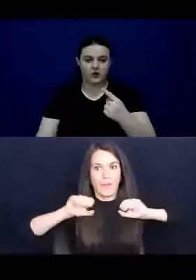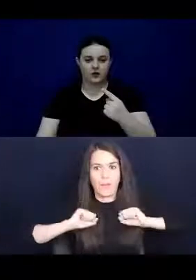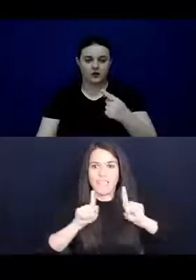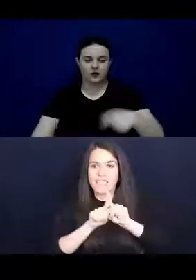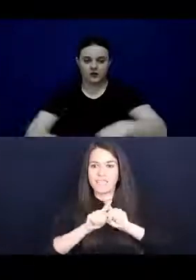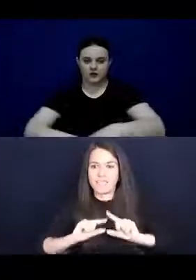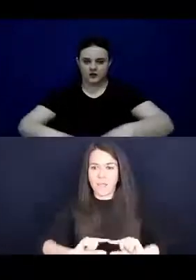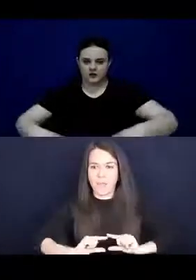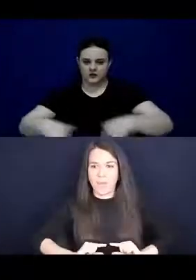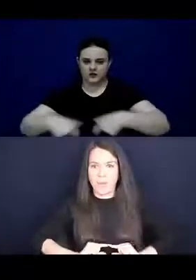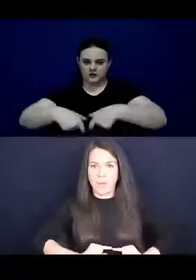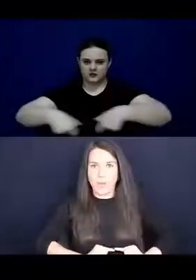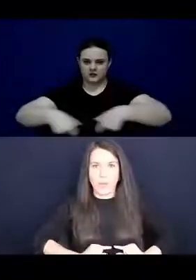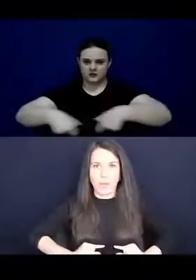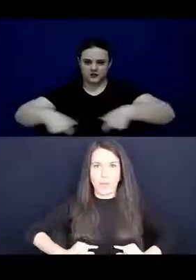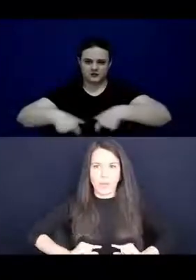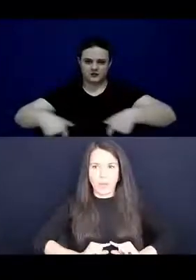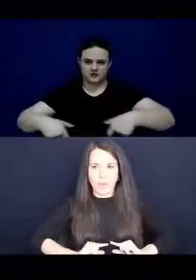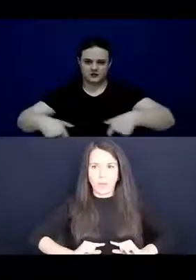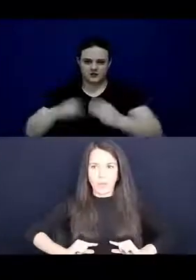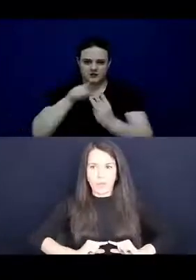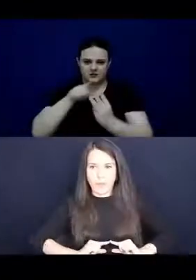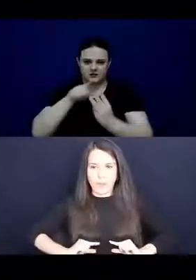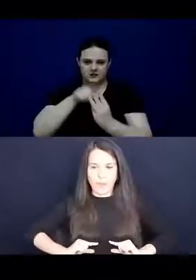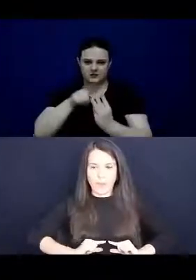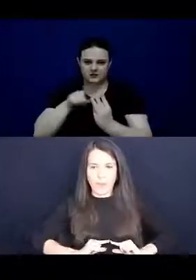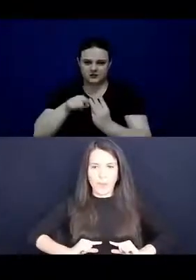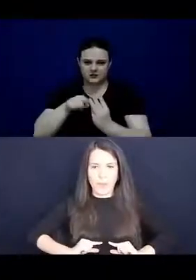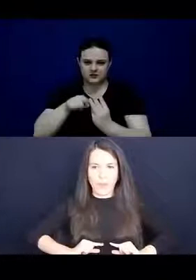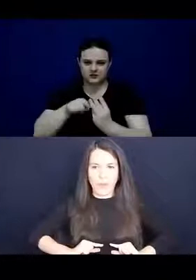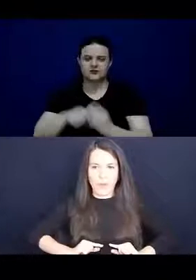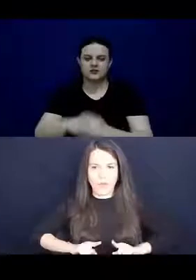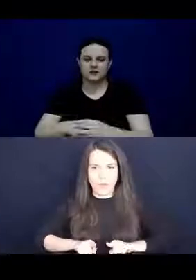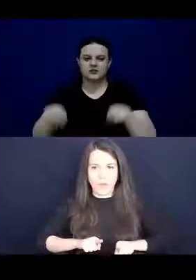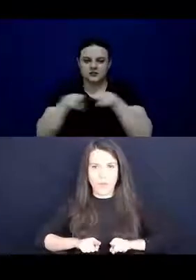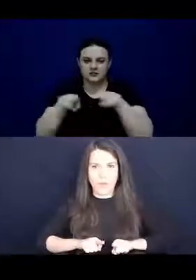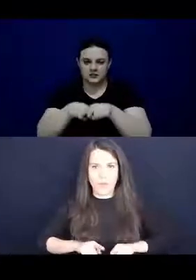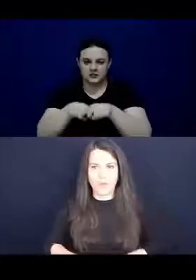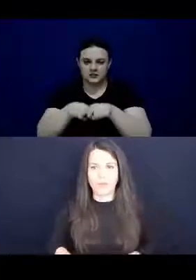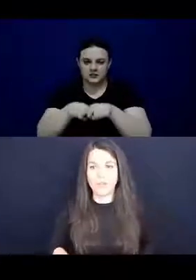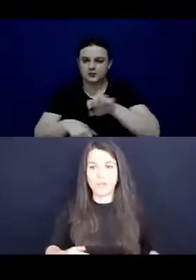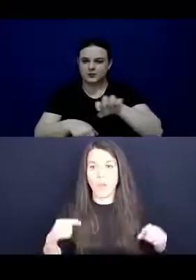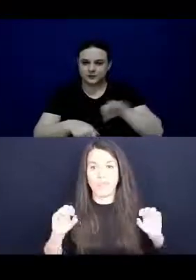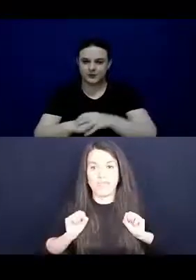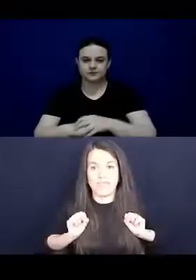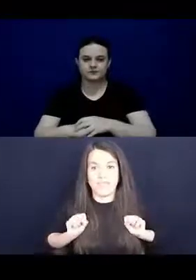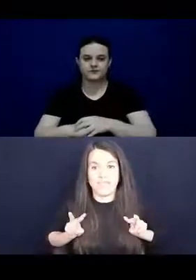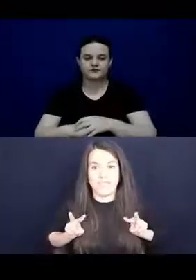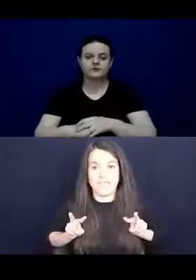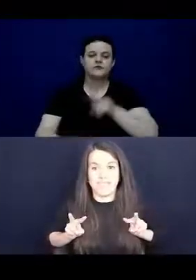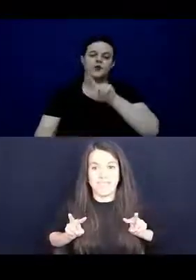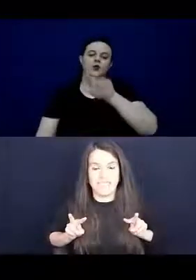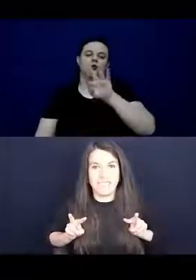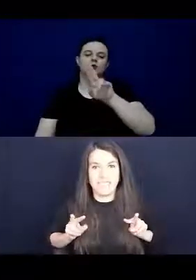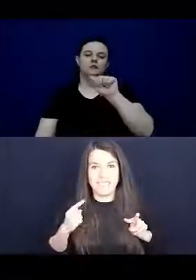vest, pointing one forwards, one to the left, and one to the right. These are ultrasonic distance sensors. They will detect when